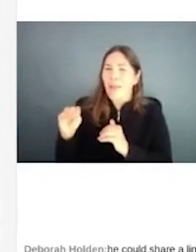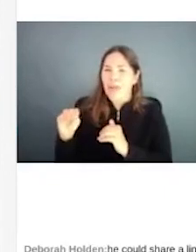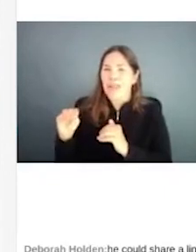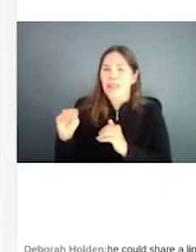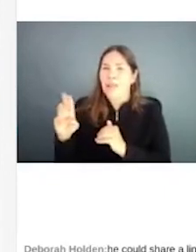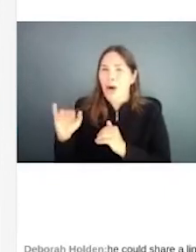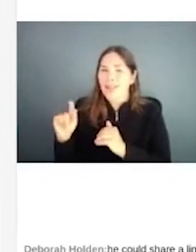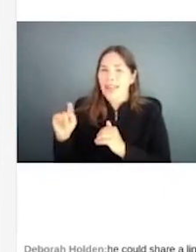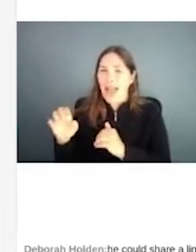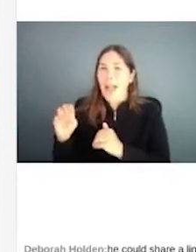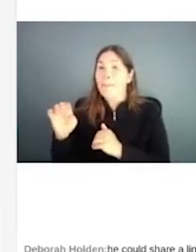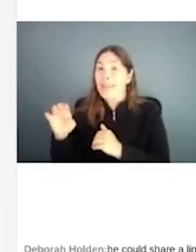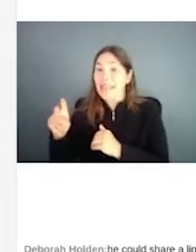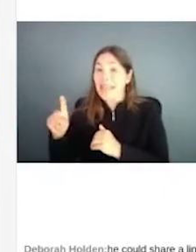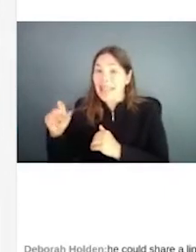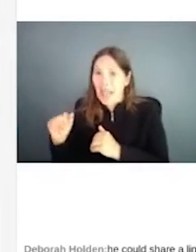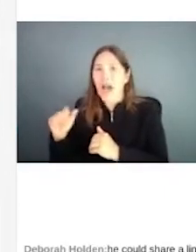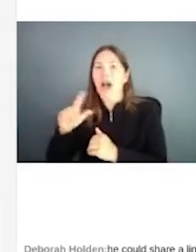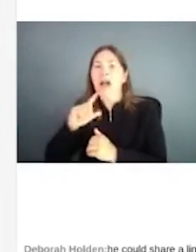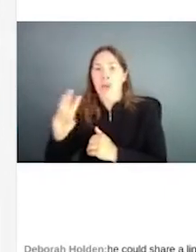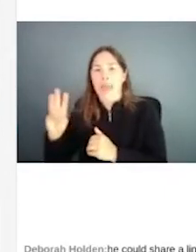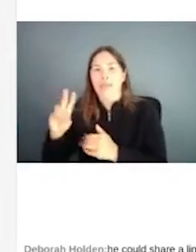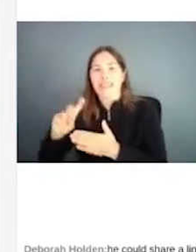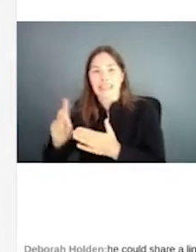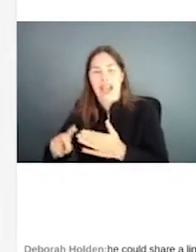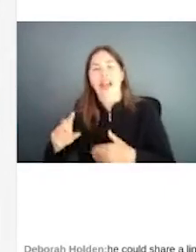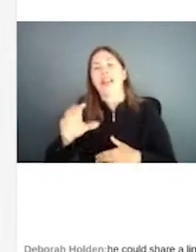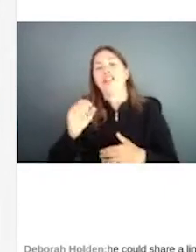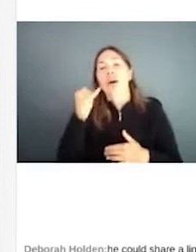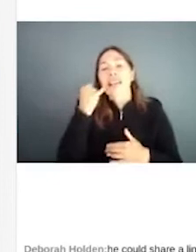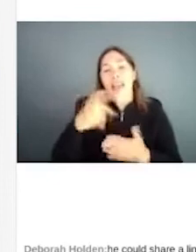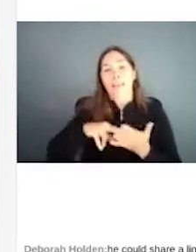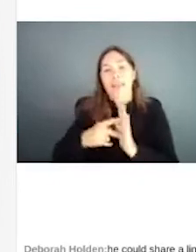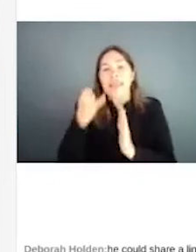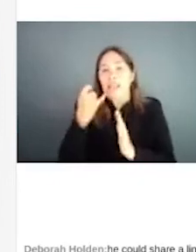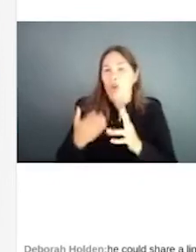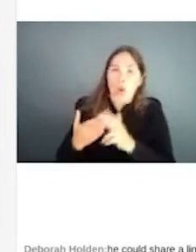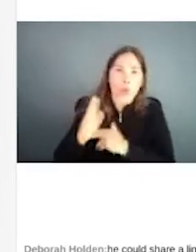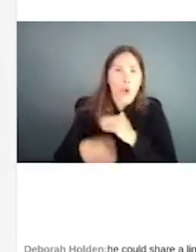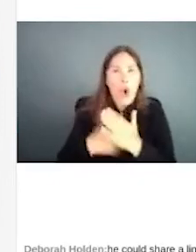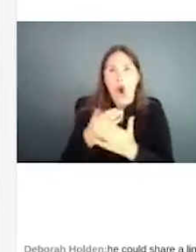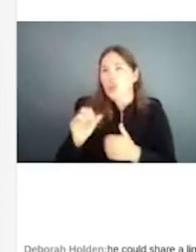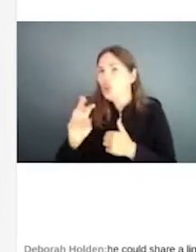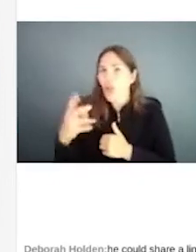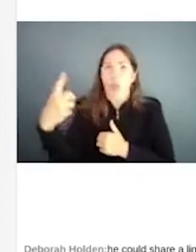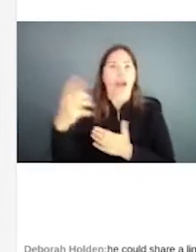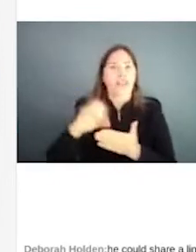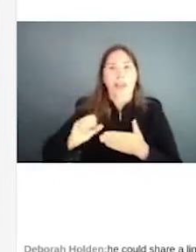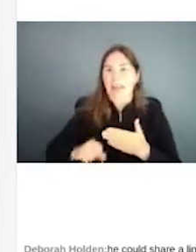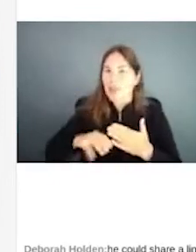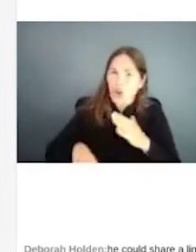It predated all of the Adobe classes. And it basically was, you went through all of the software in one semester,